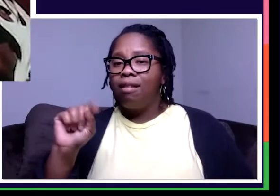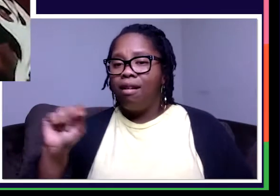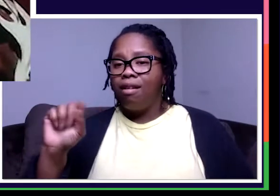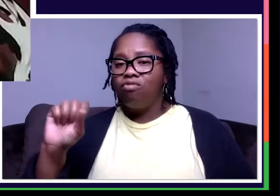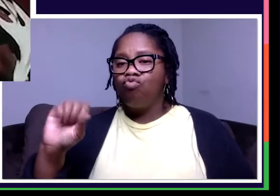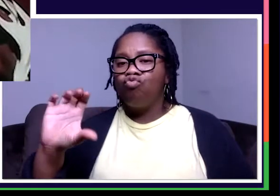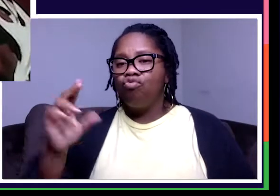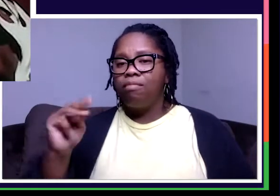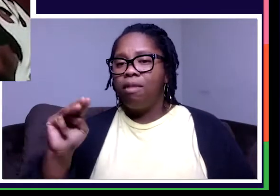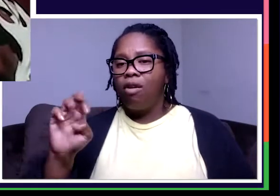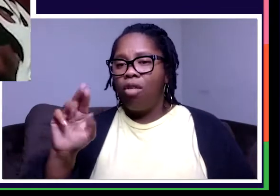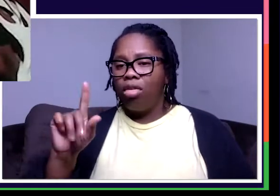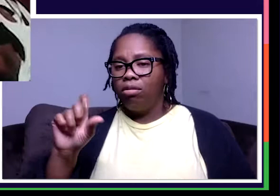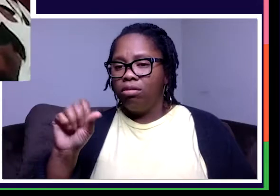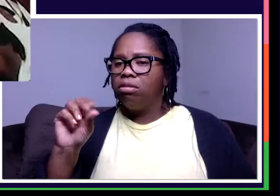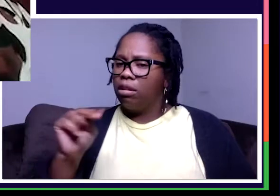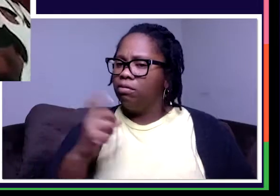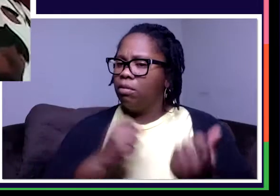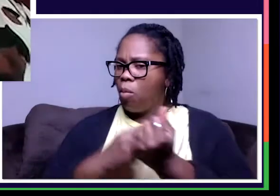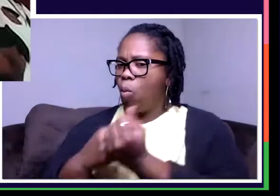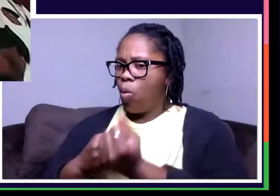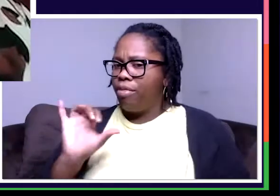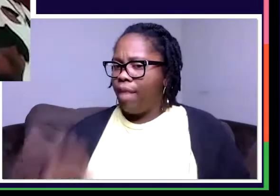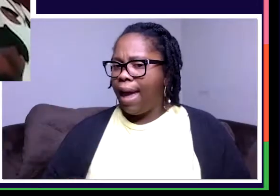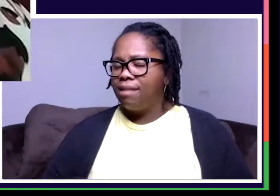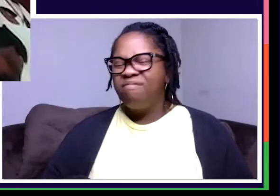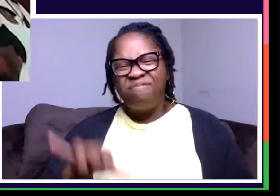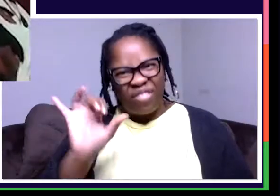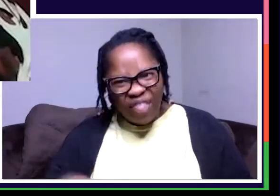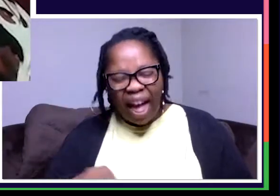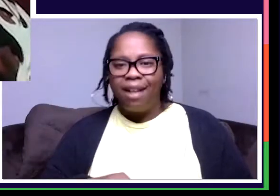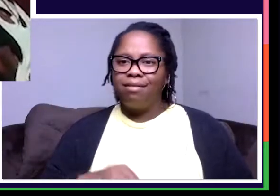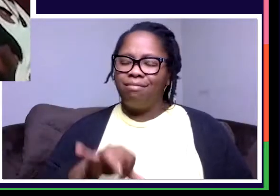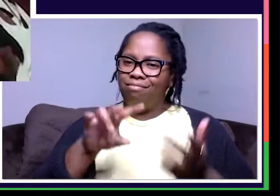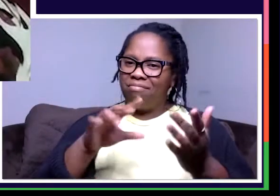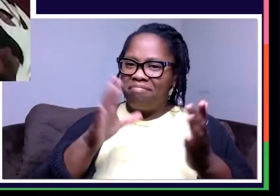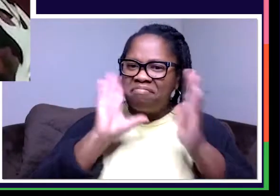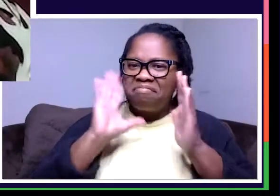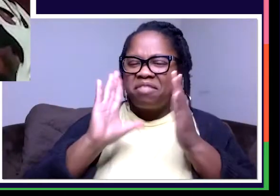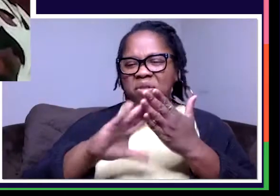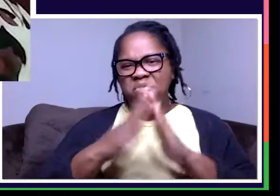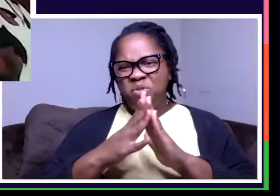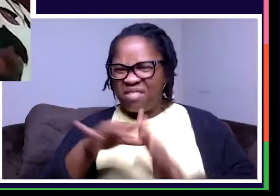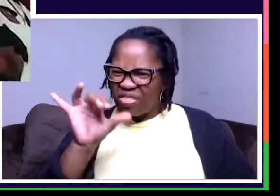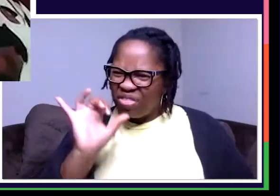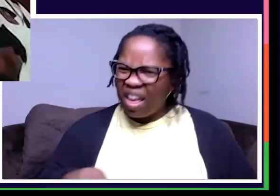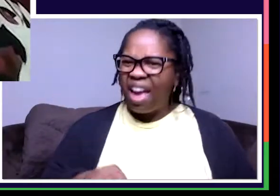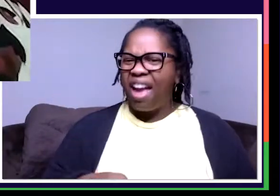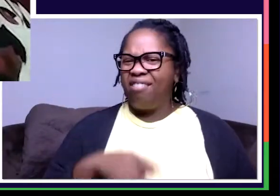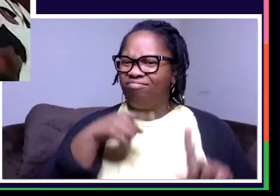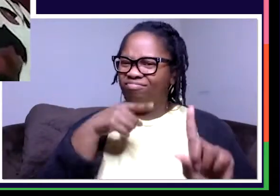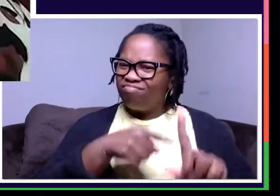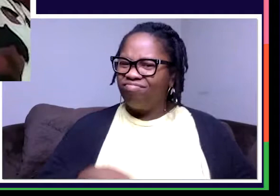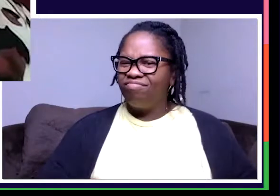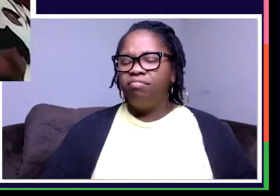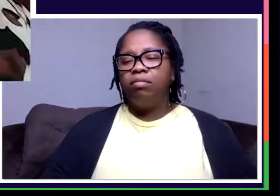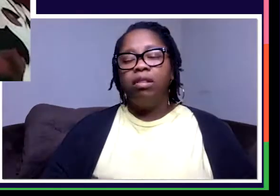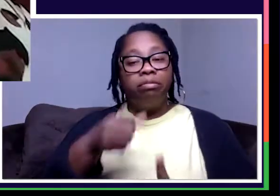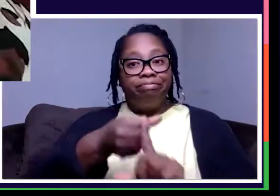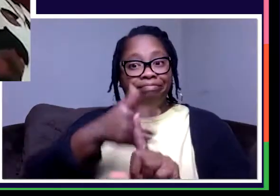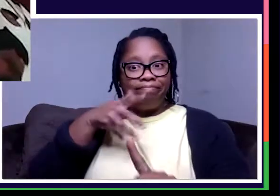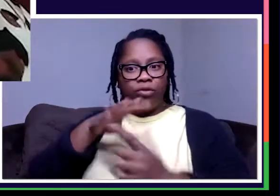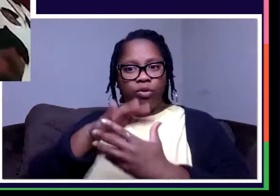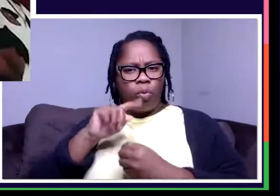what leadership looks like. This is what listening to the community looks like. Here's a little backstory about